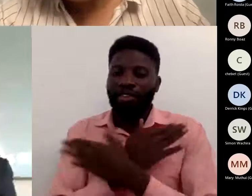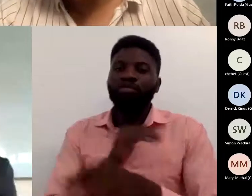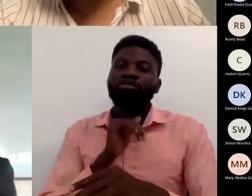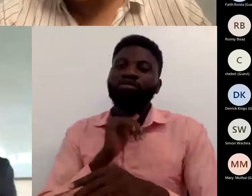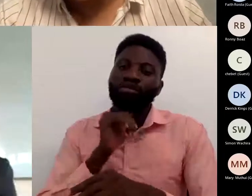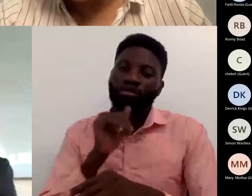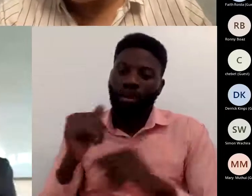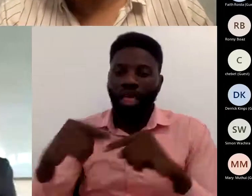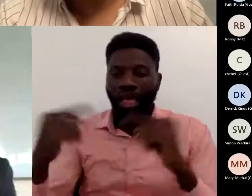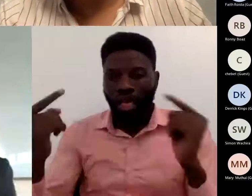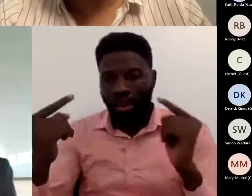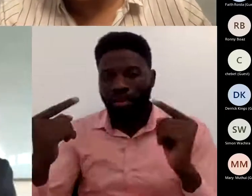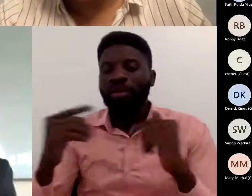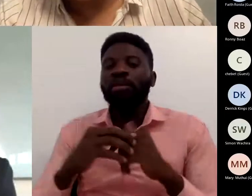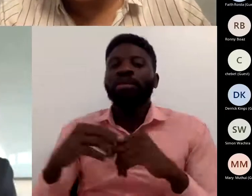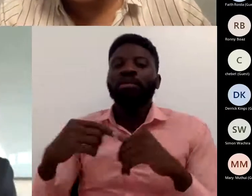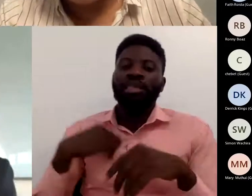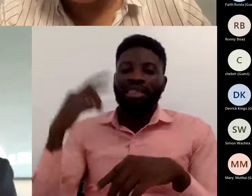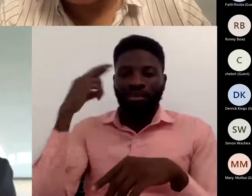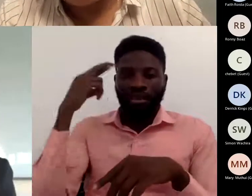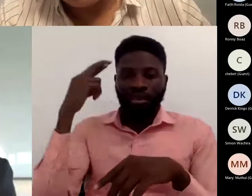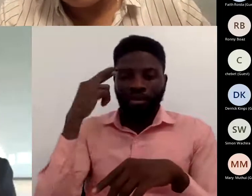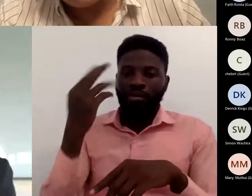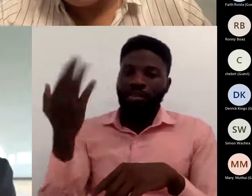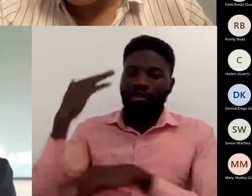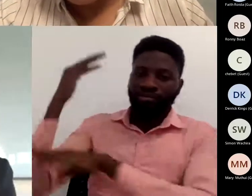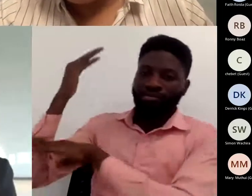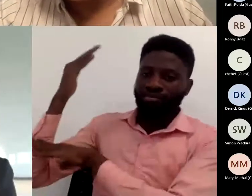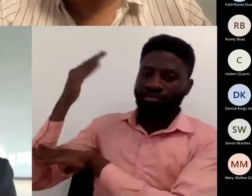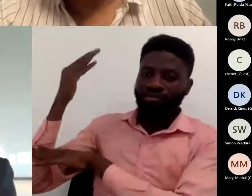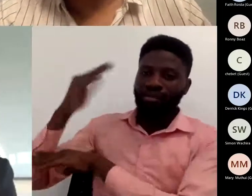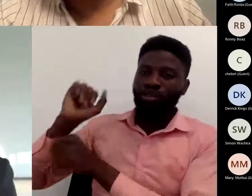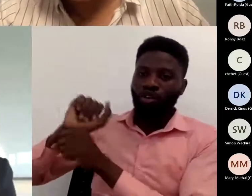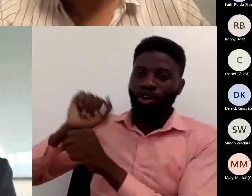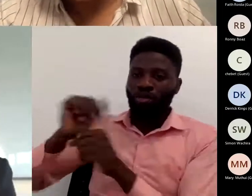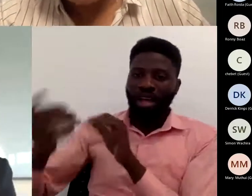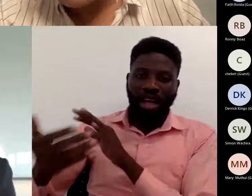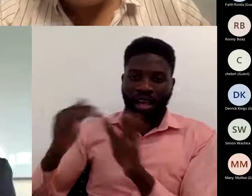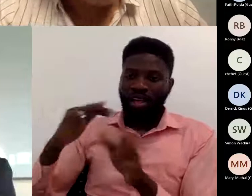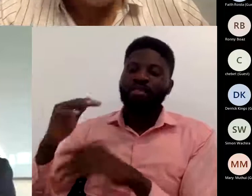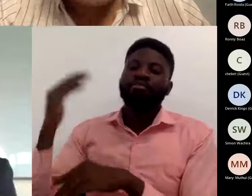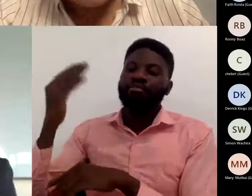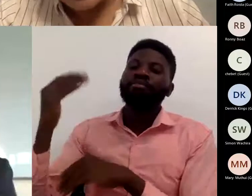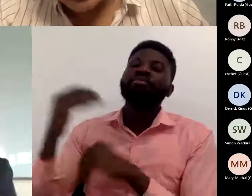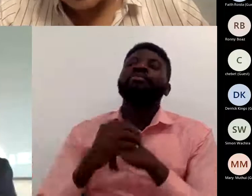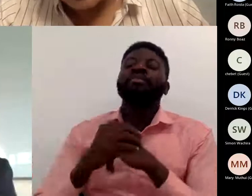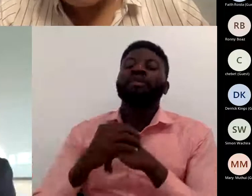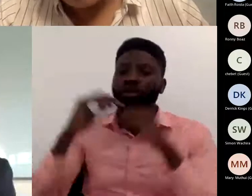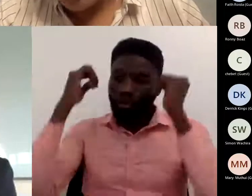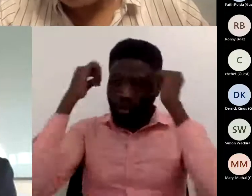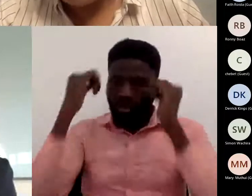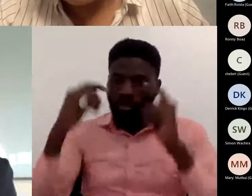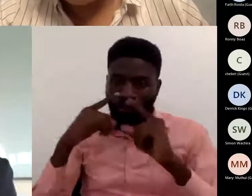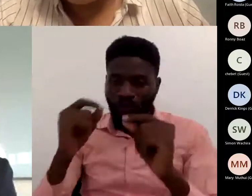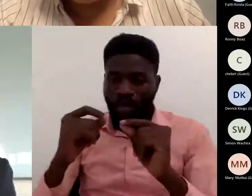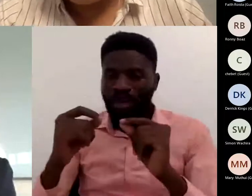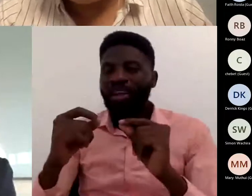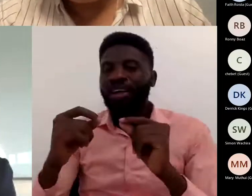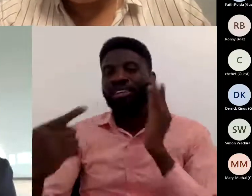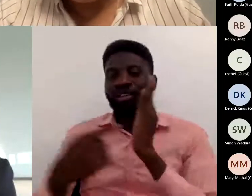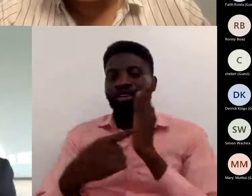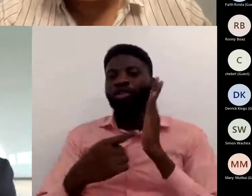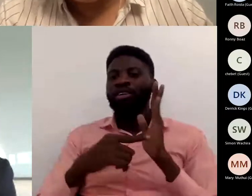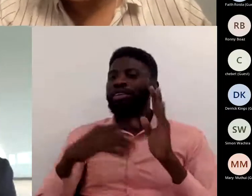enemy. I remember one of the career talks we did before, students mentioned that technology is taking over all